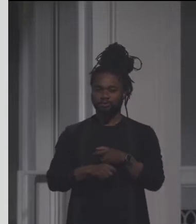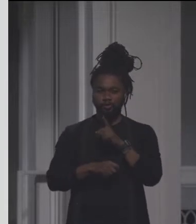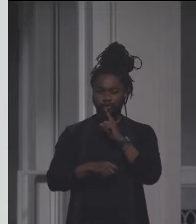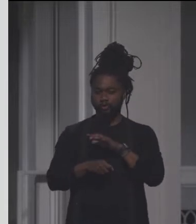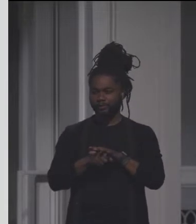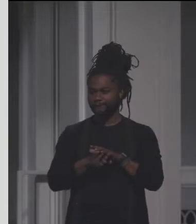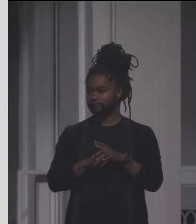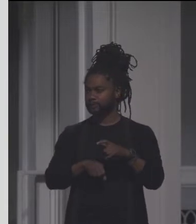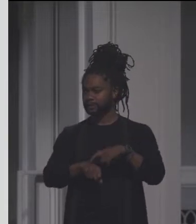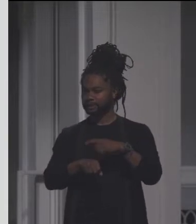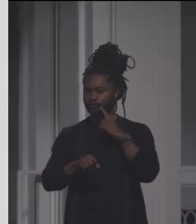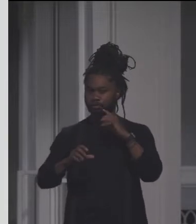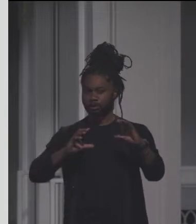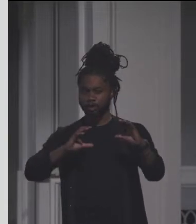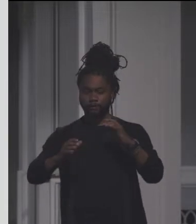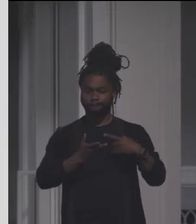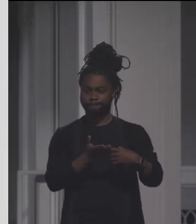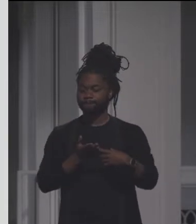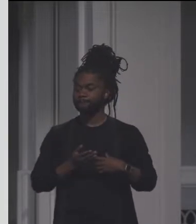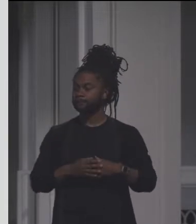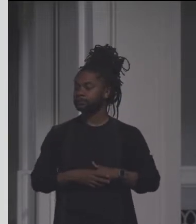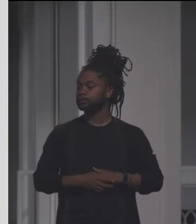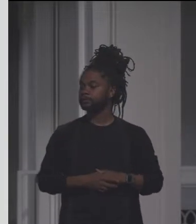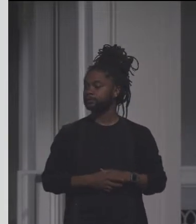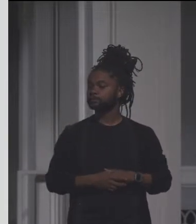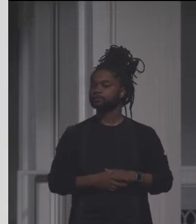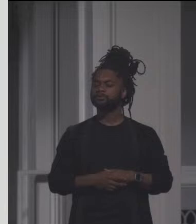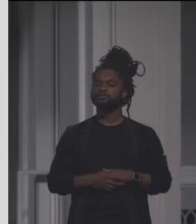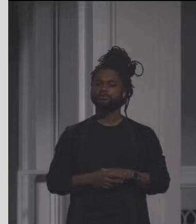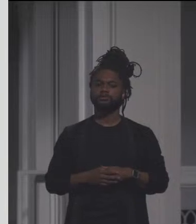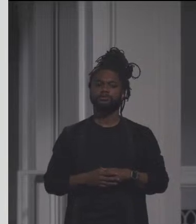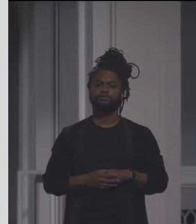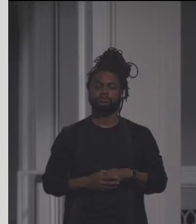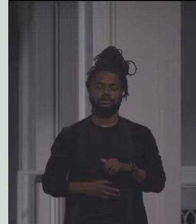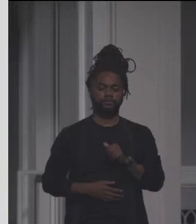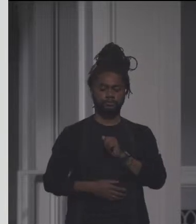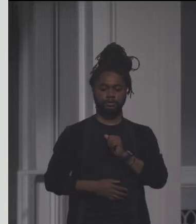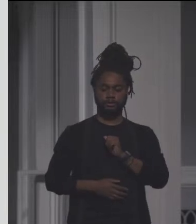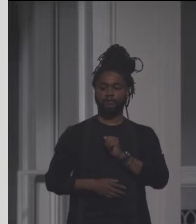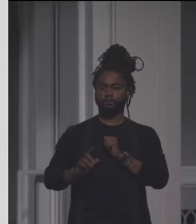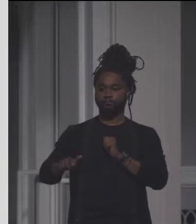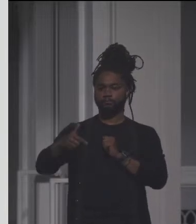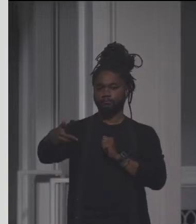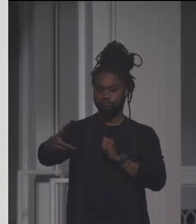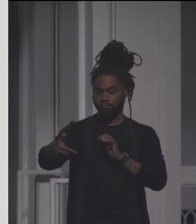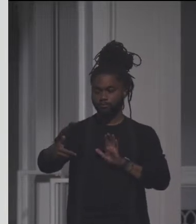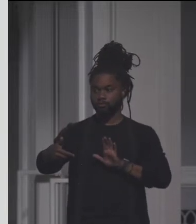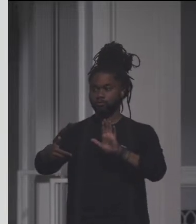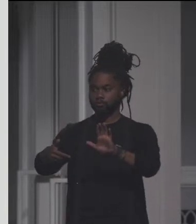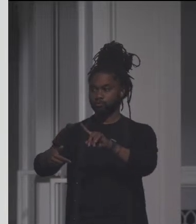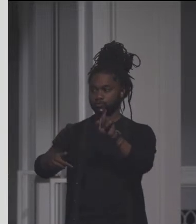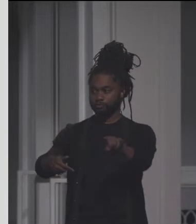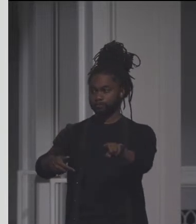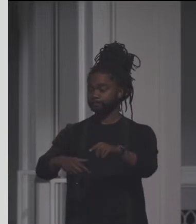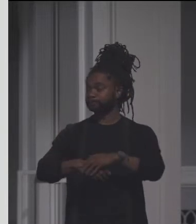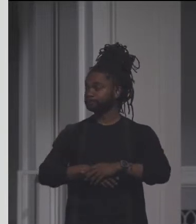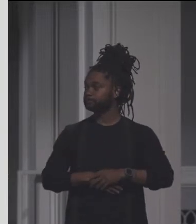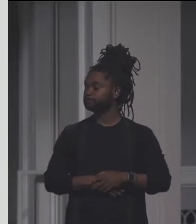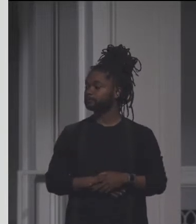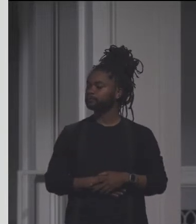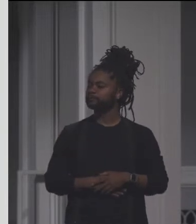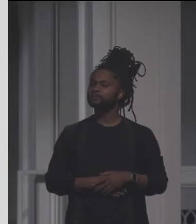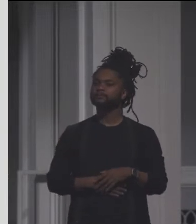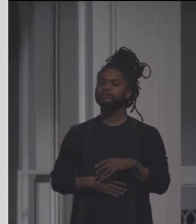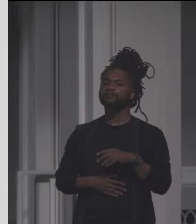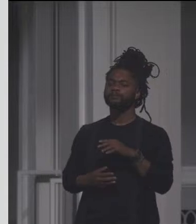for conversation. So I'll start with a few questions from myself, and then we'll turn to your questions. So I'd love to